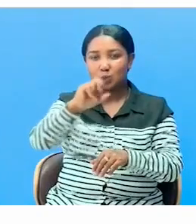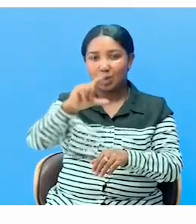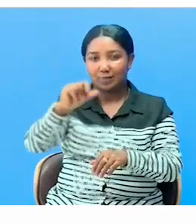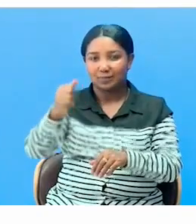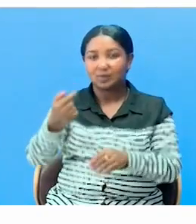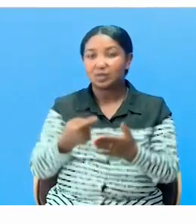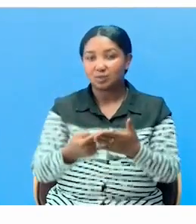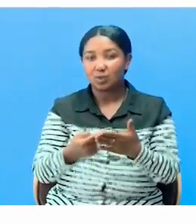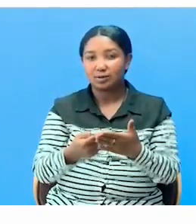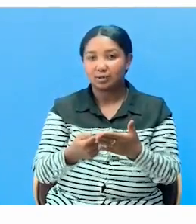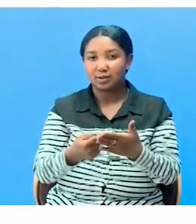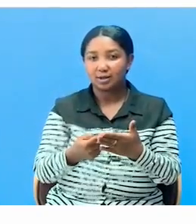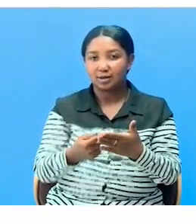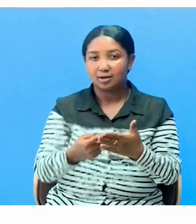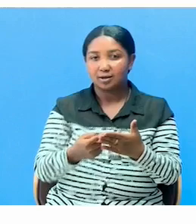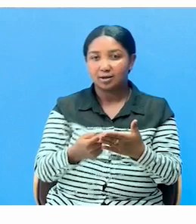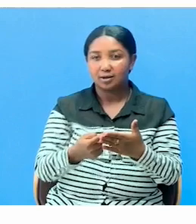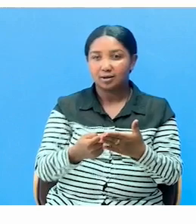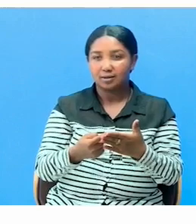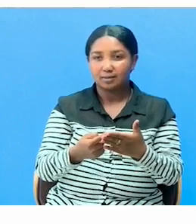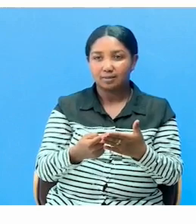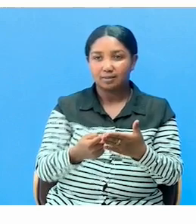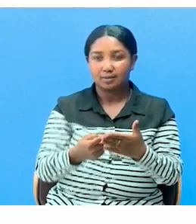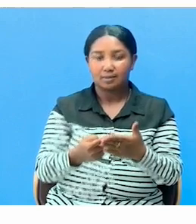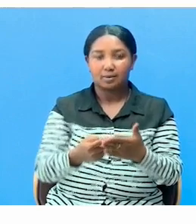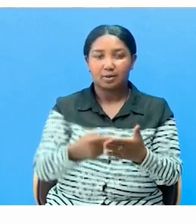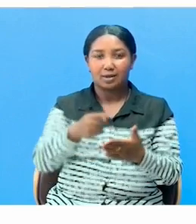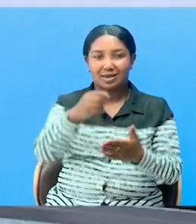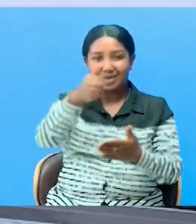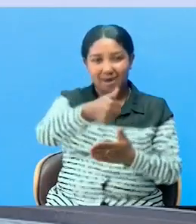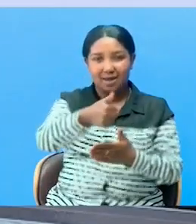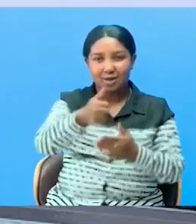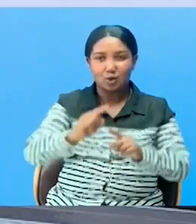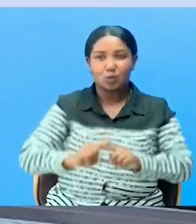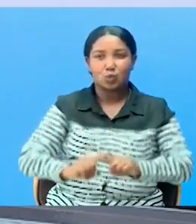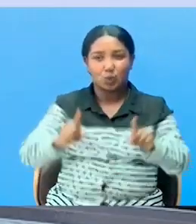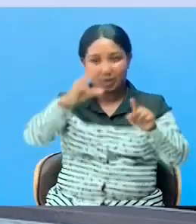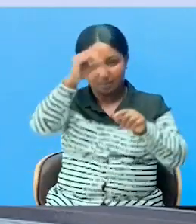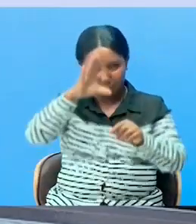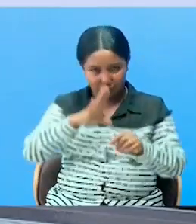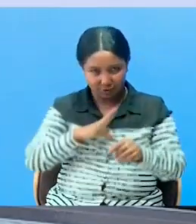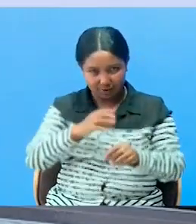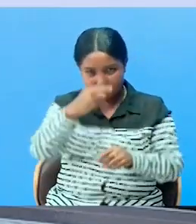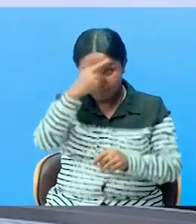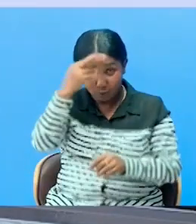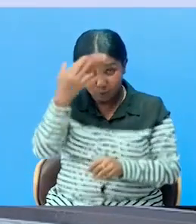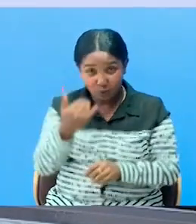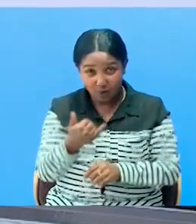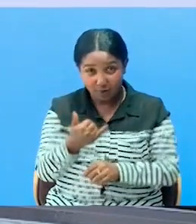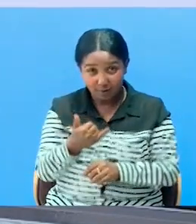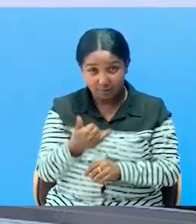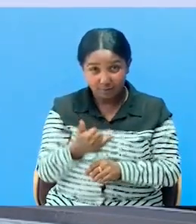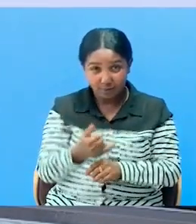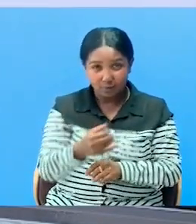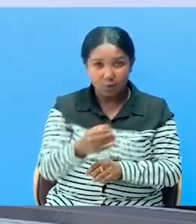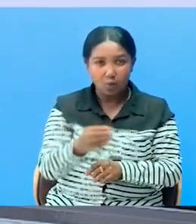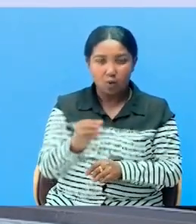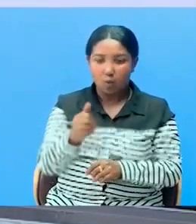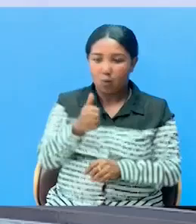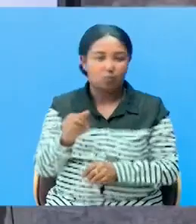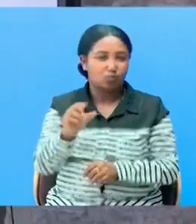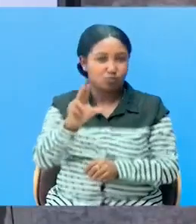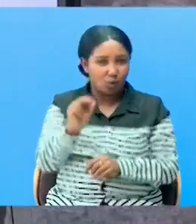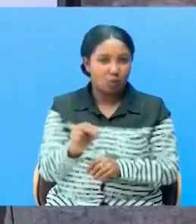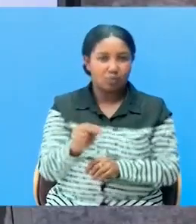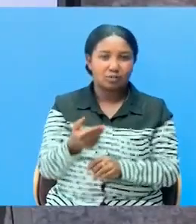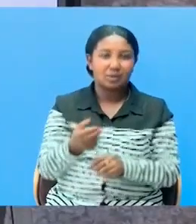put in this sentence, I mean that a unique person because we cannot say O, but